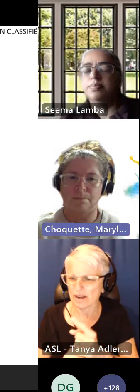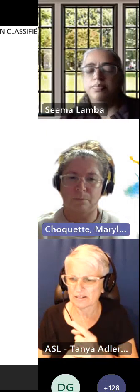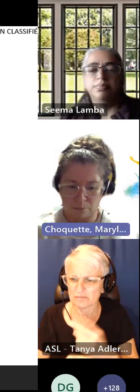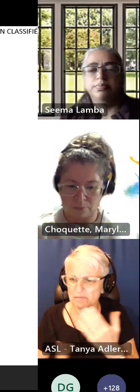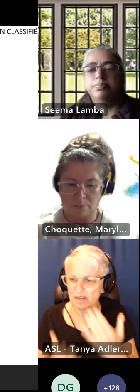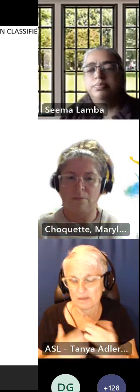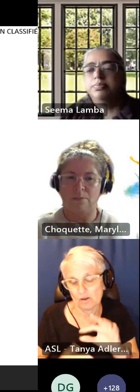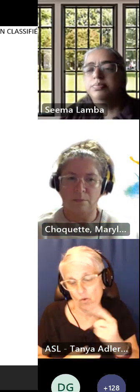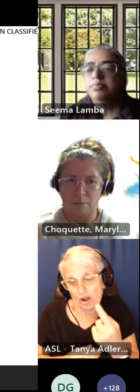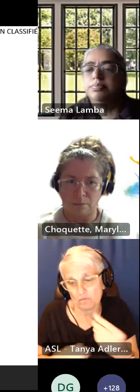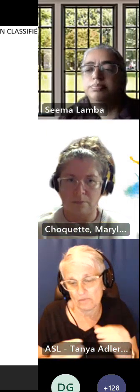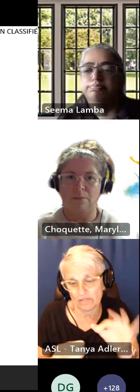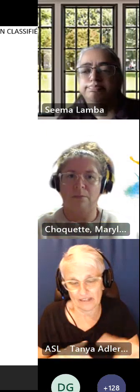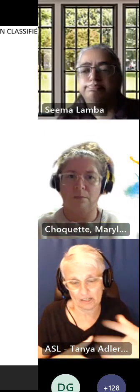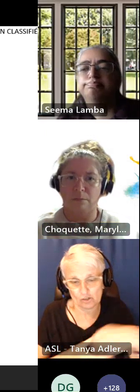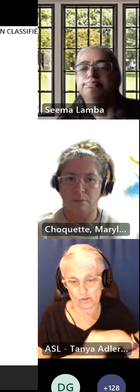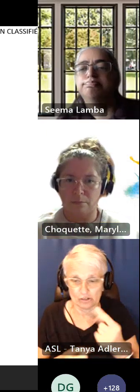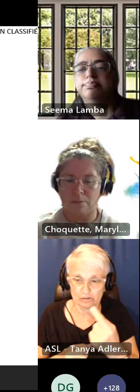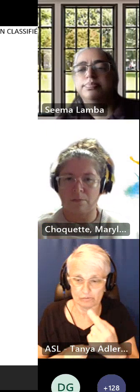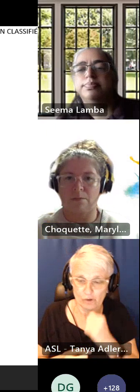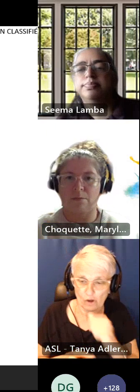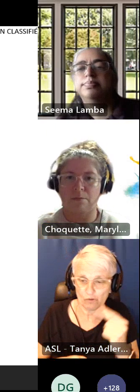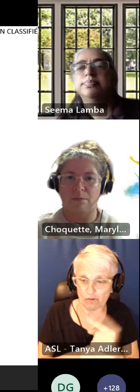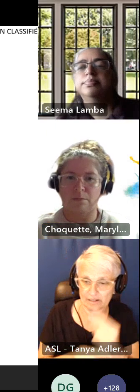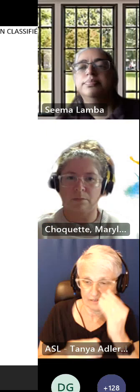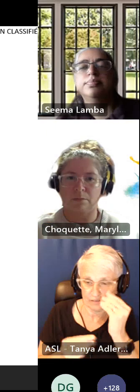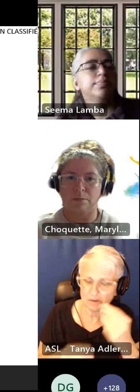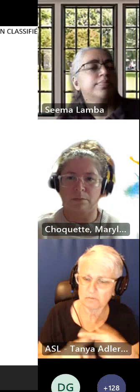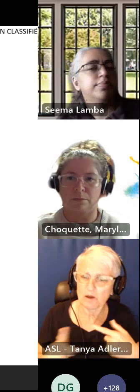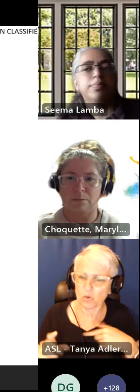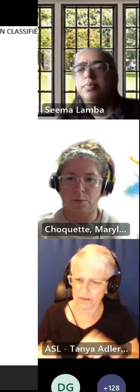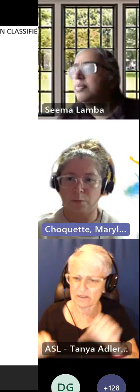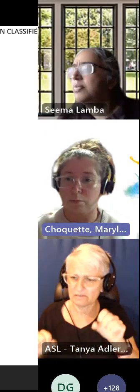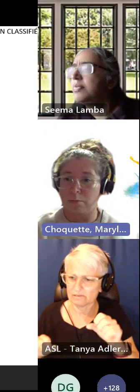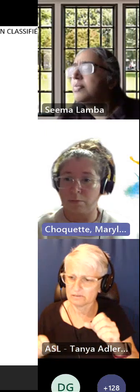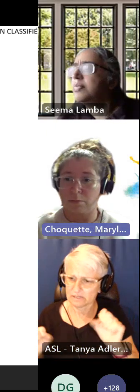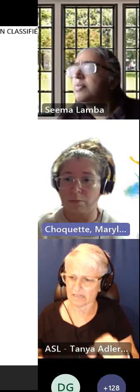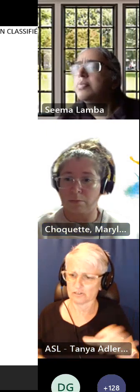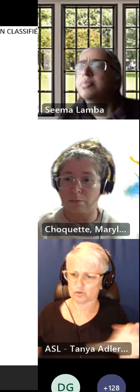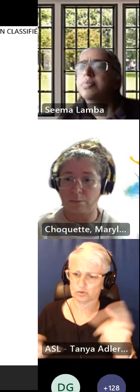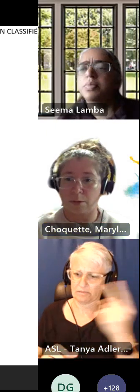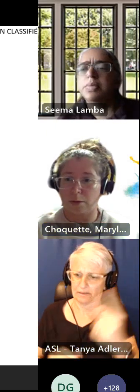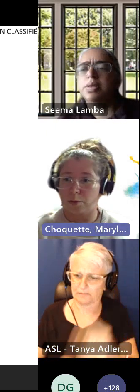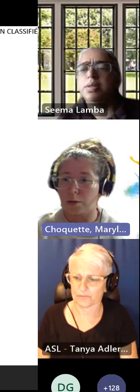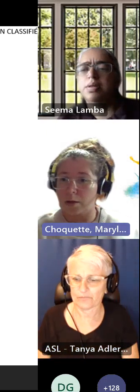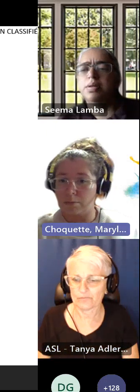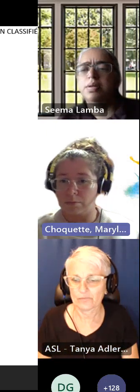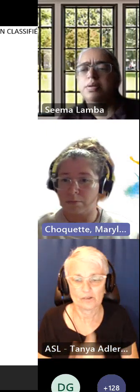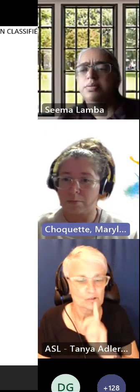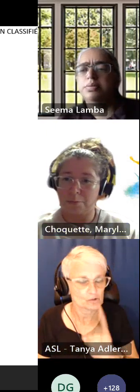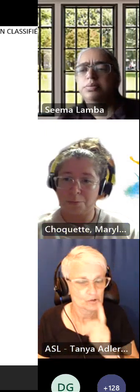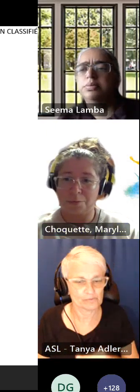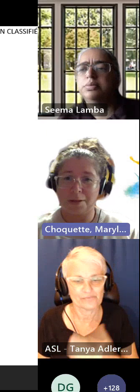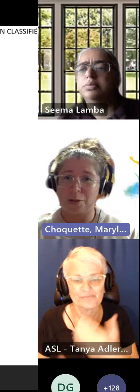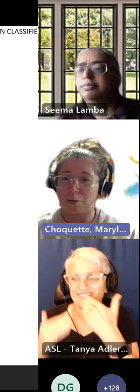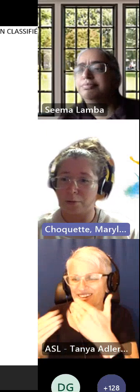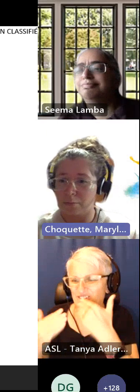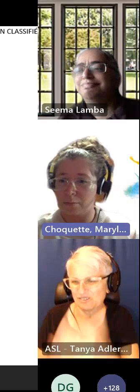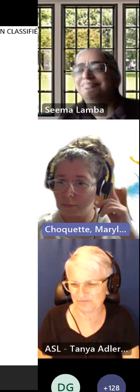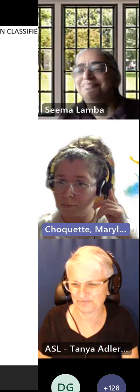but not that we can't work something out. True. Can try. Thanks so